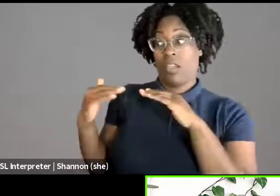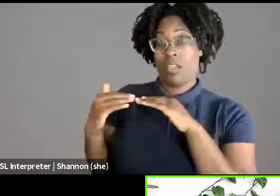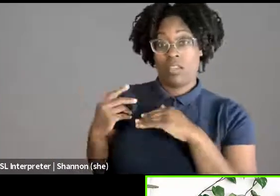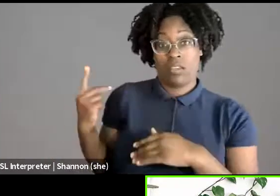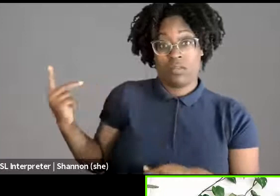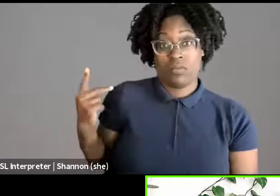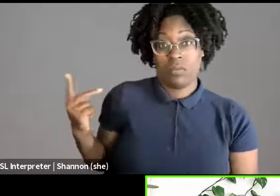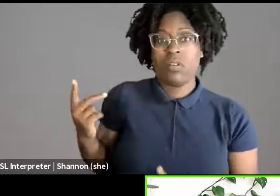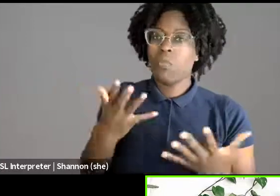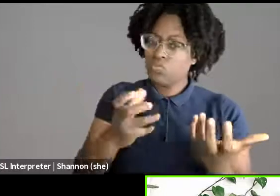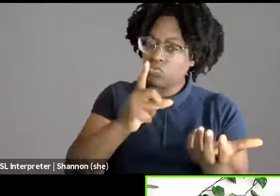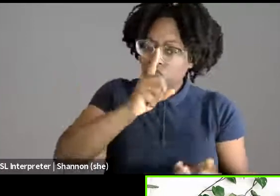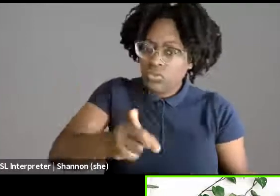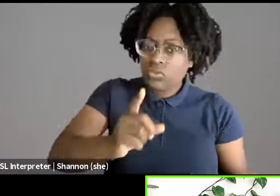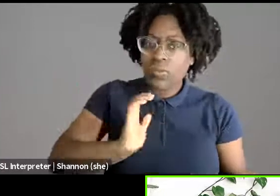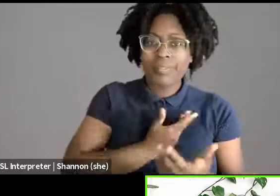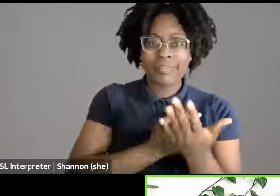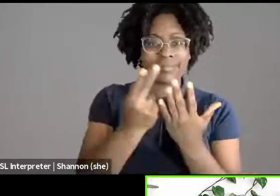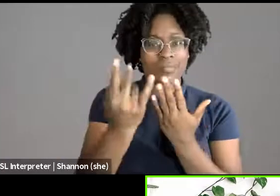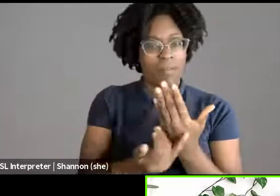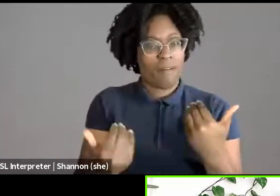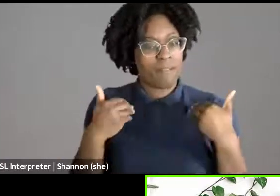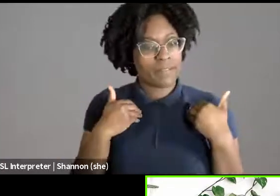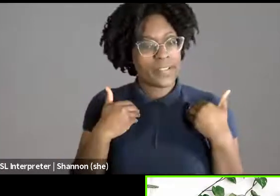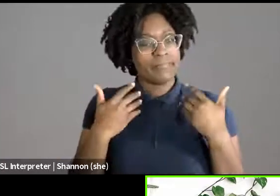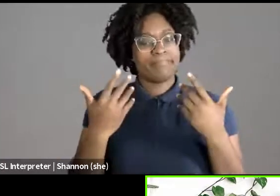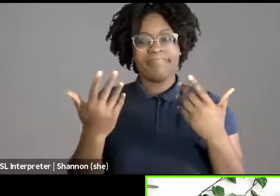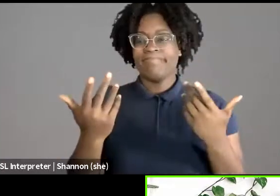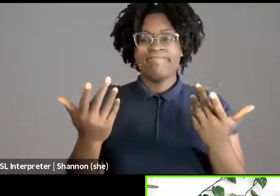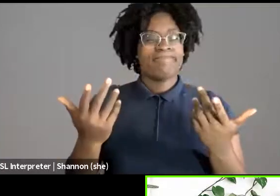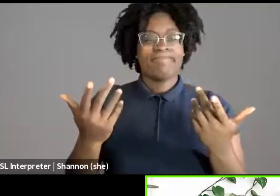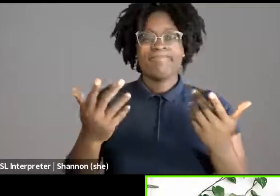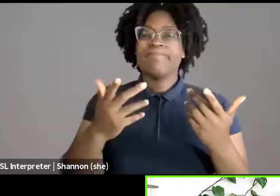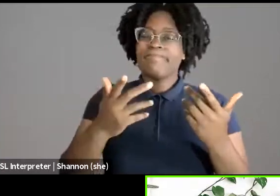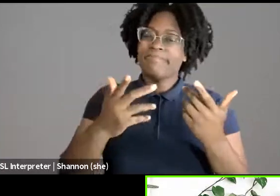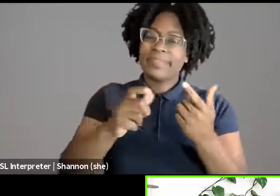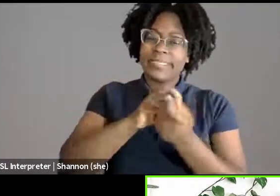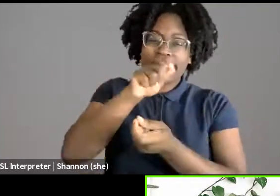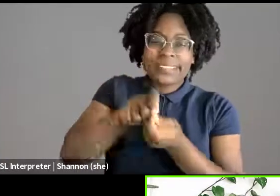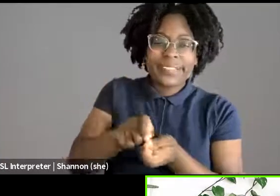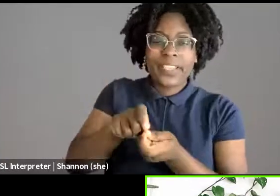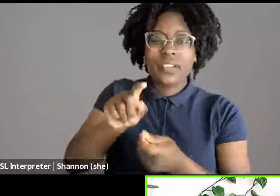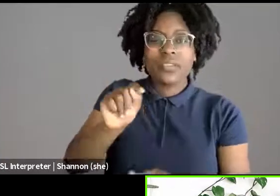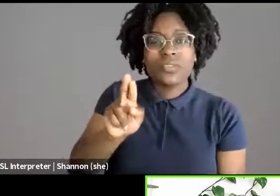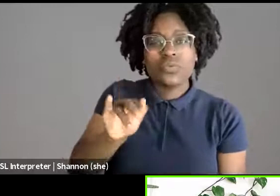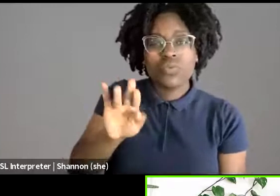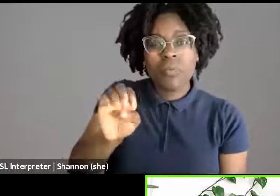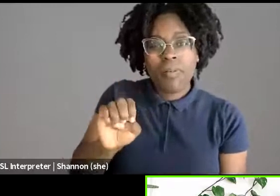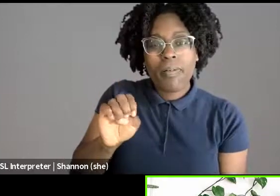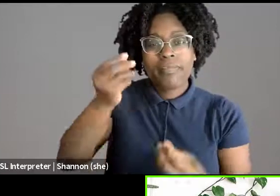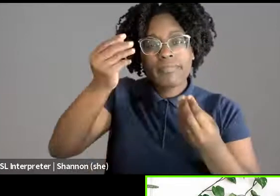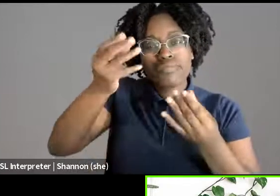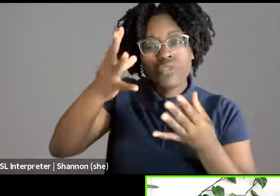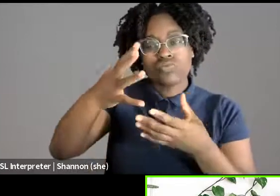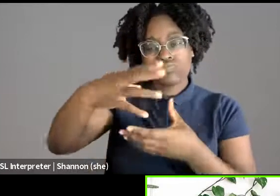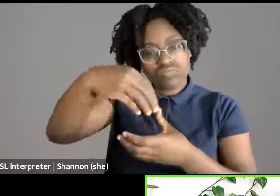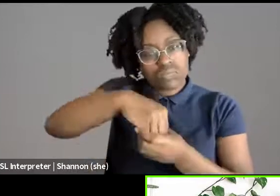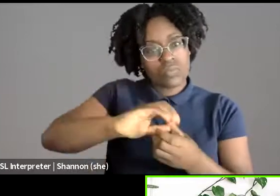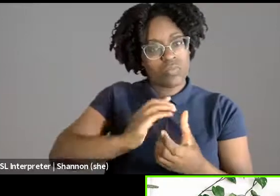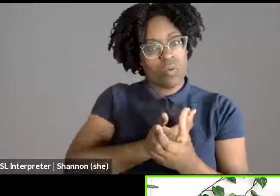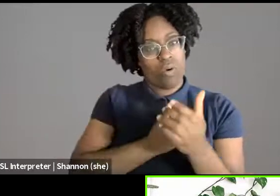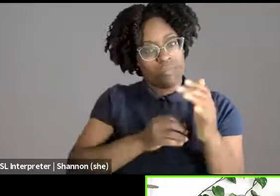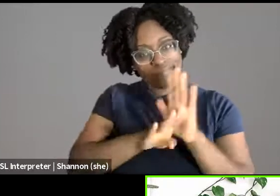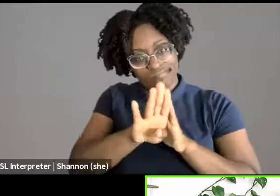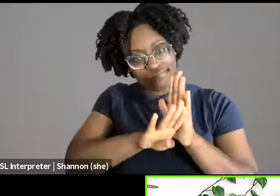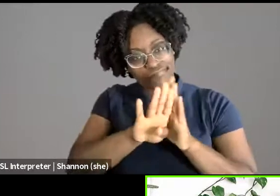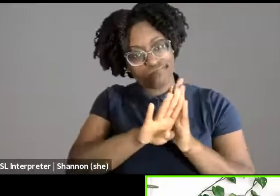our program, we were going to need to make them tribe specific. So we've adapted the culturally relevant